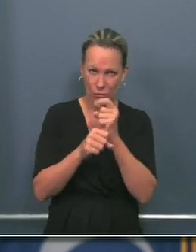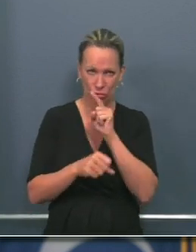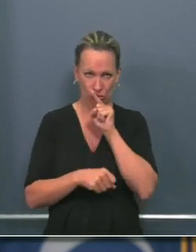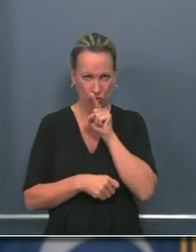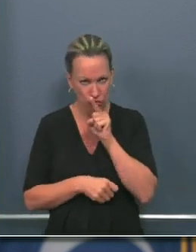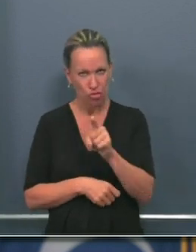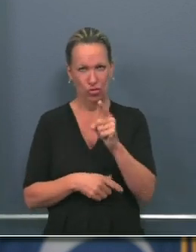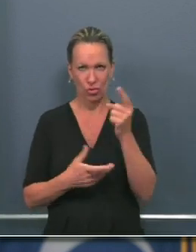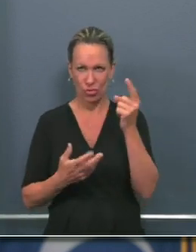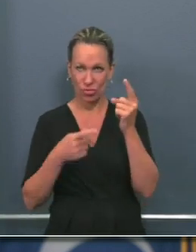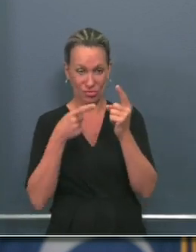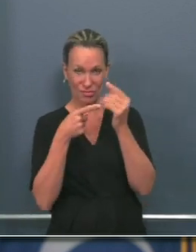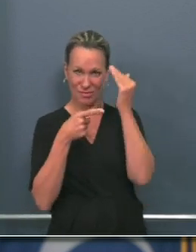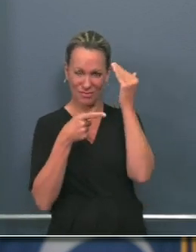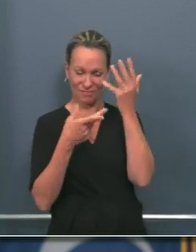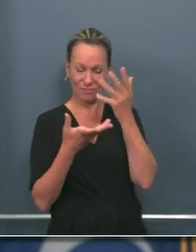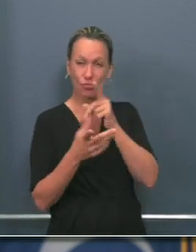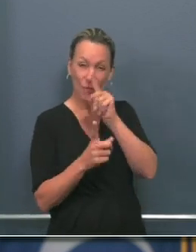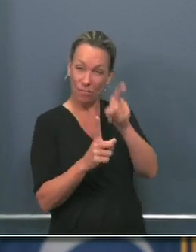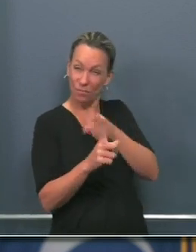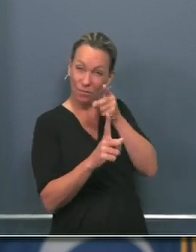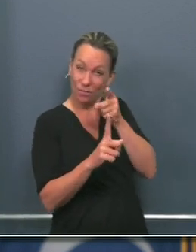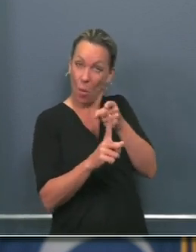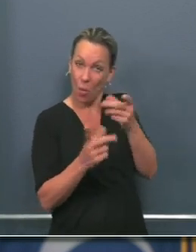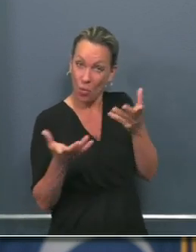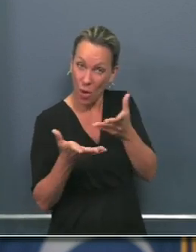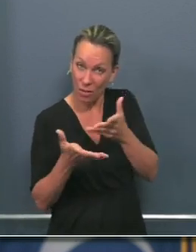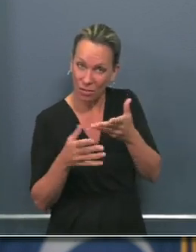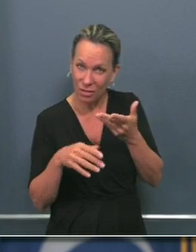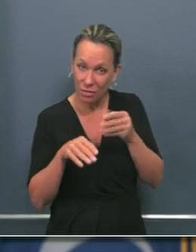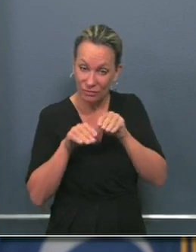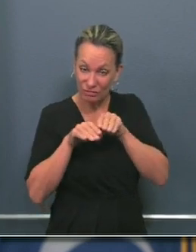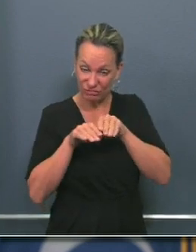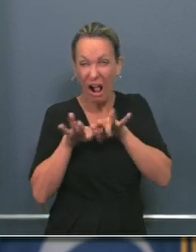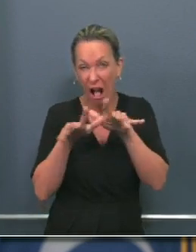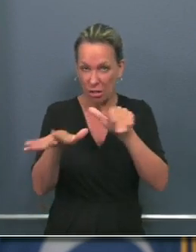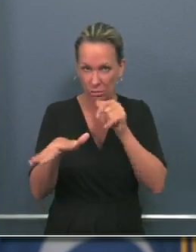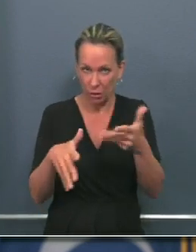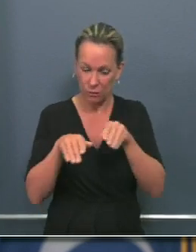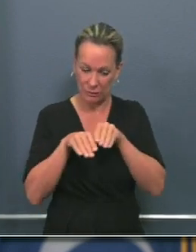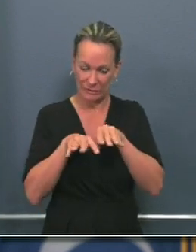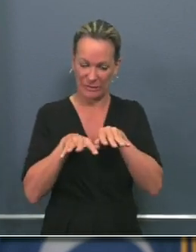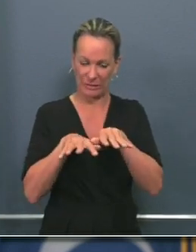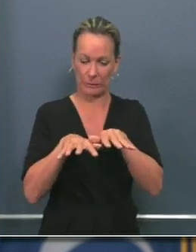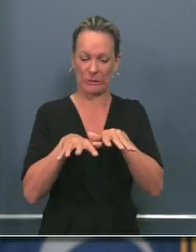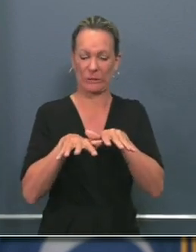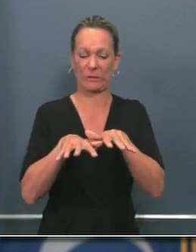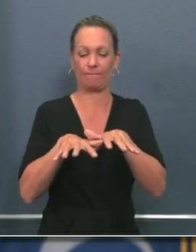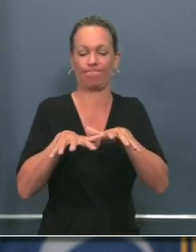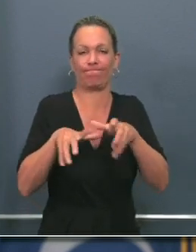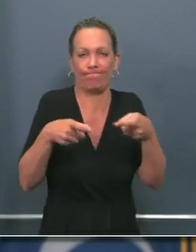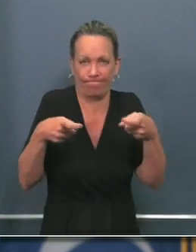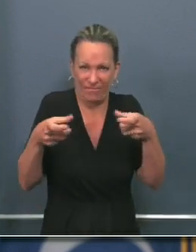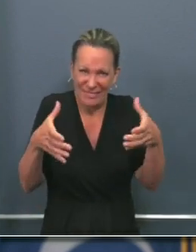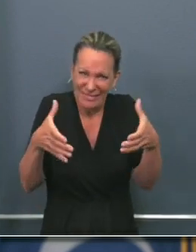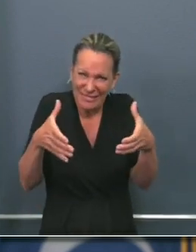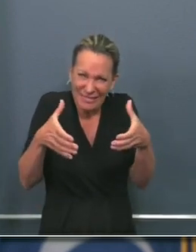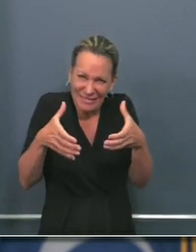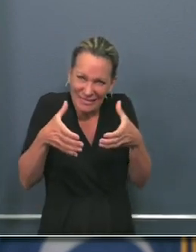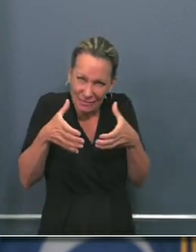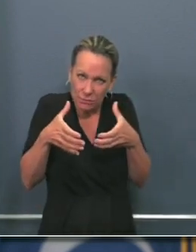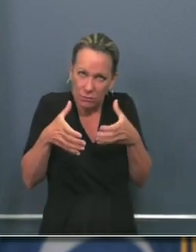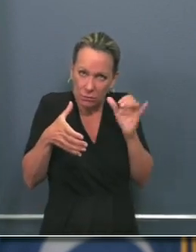virus, particularly, again, as we meaningfully reopen the economy in the state. So from manufacturing,